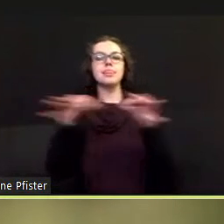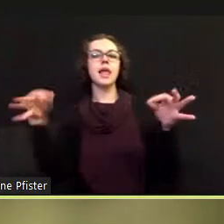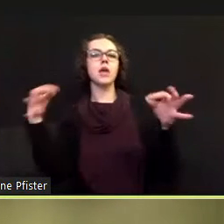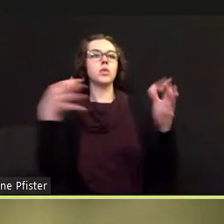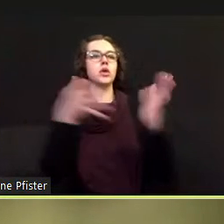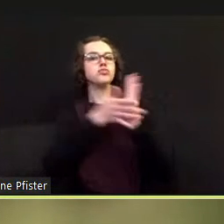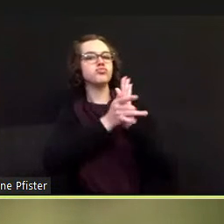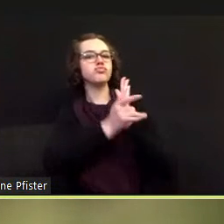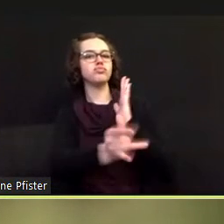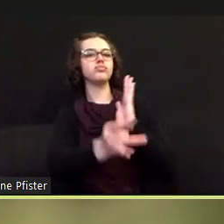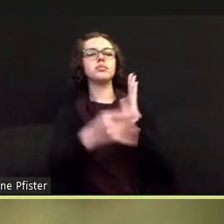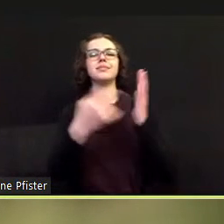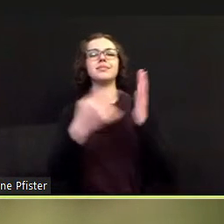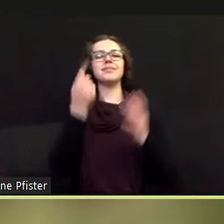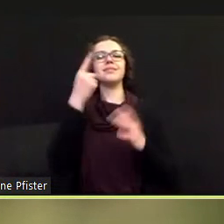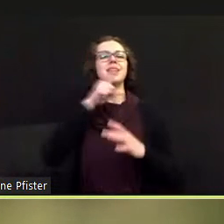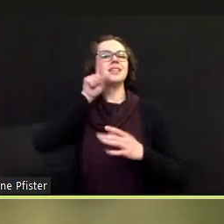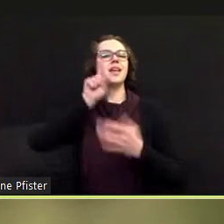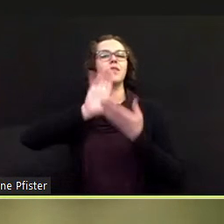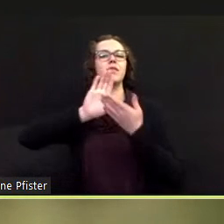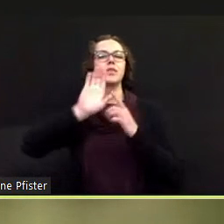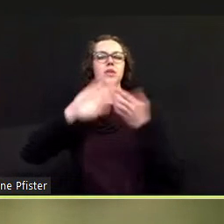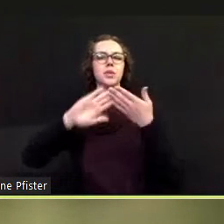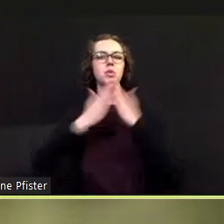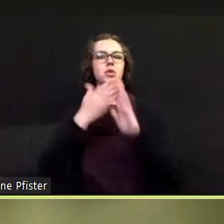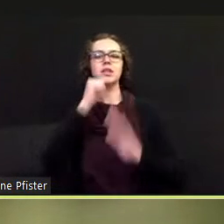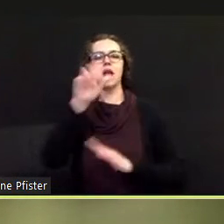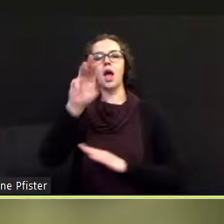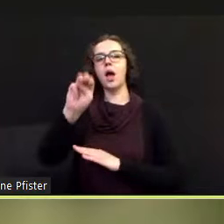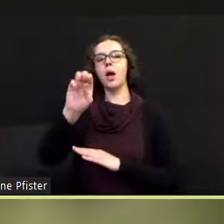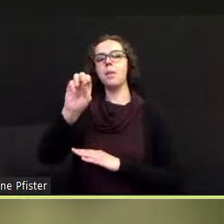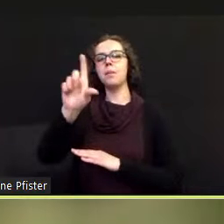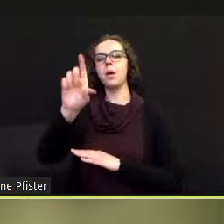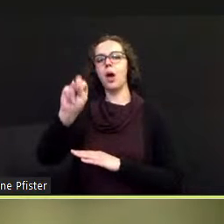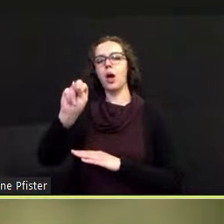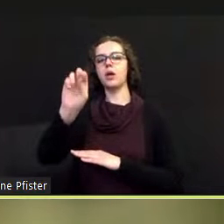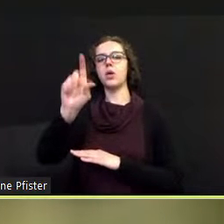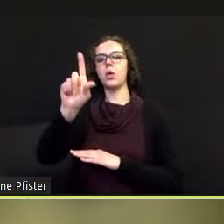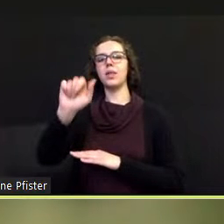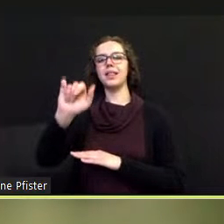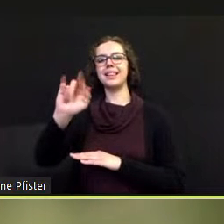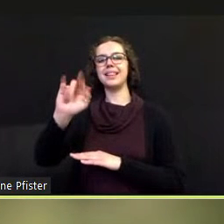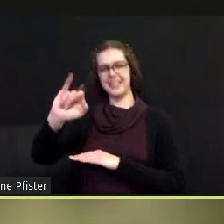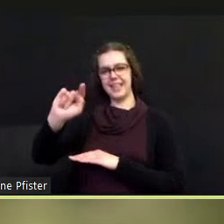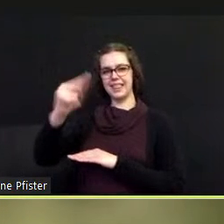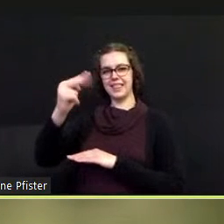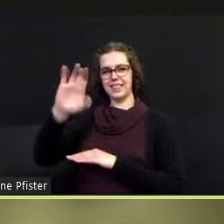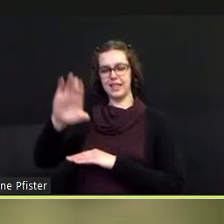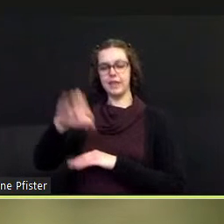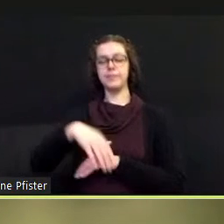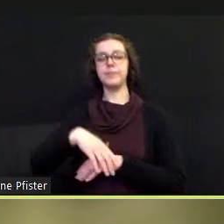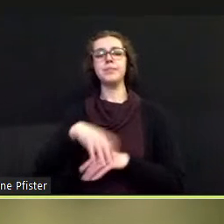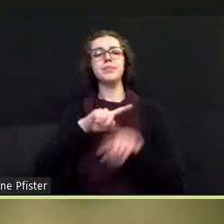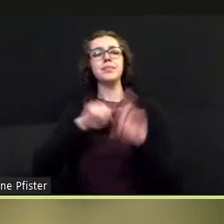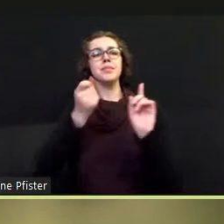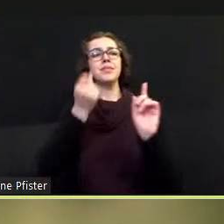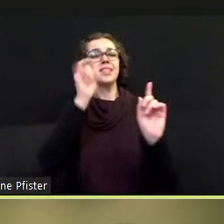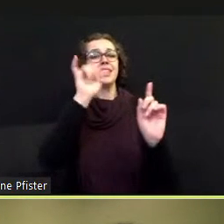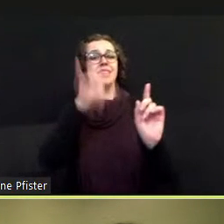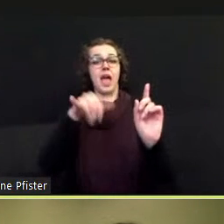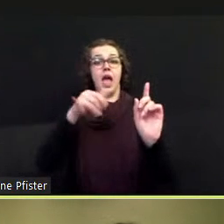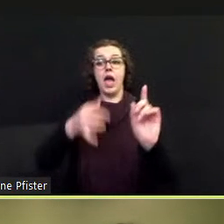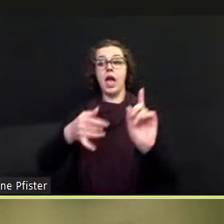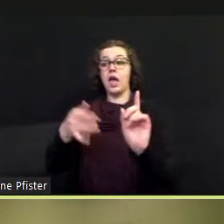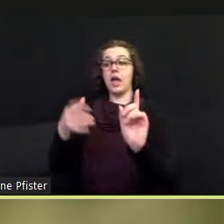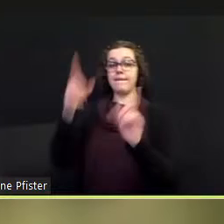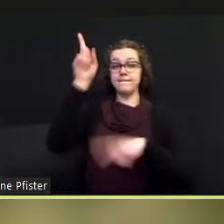not monolithic, but that diversity is poorly understood by officers and other members of the